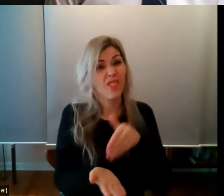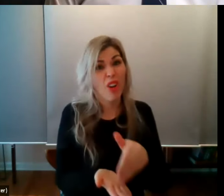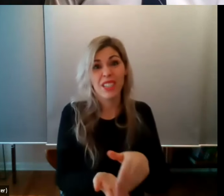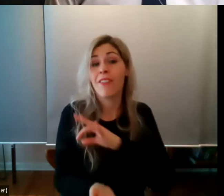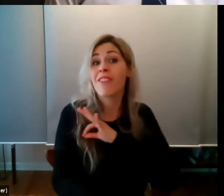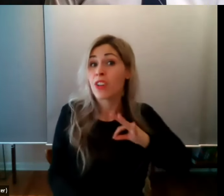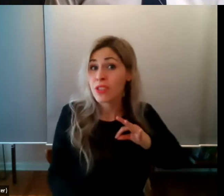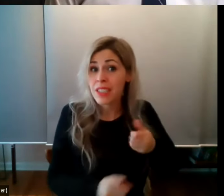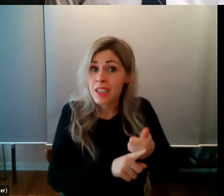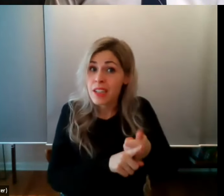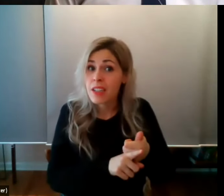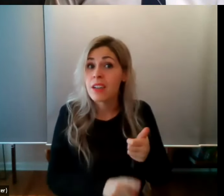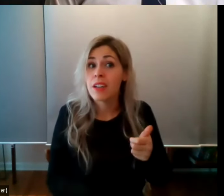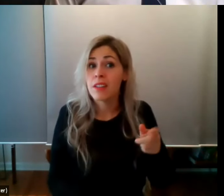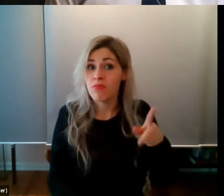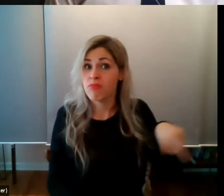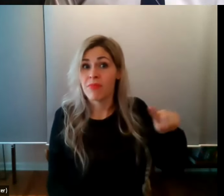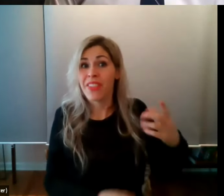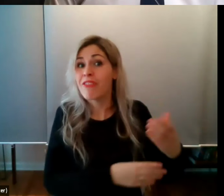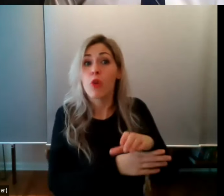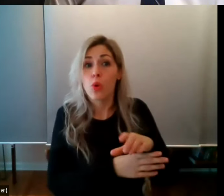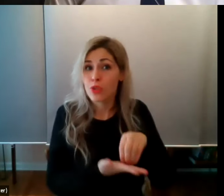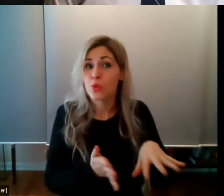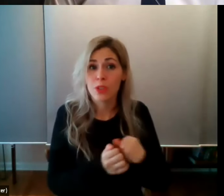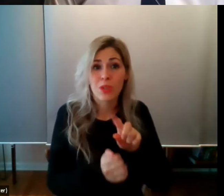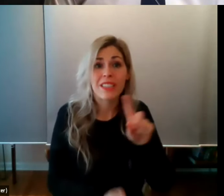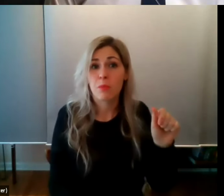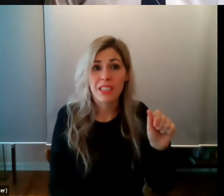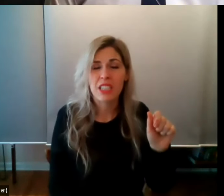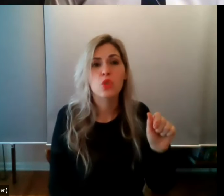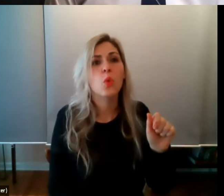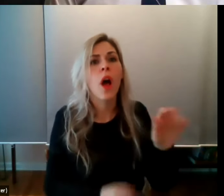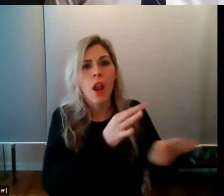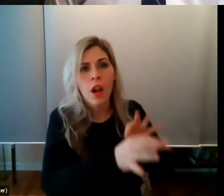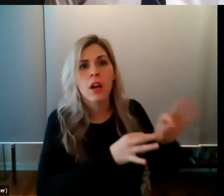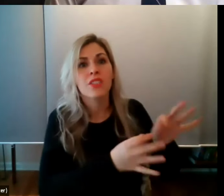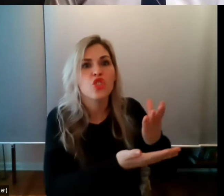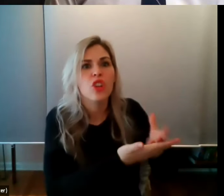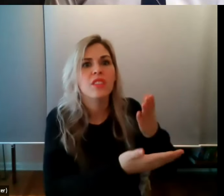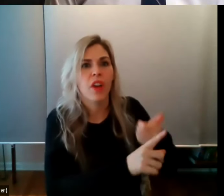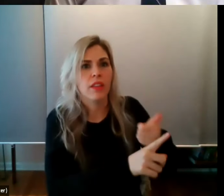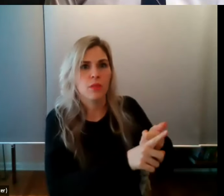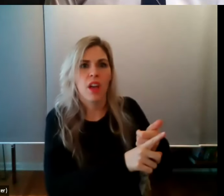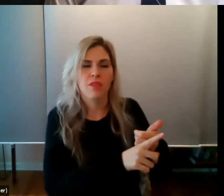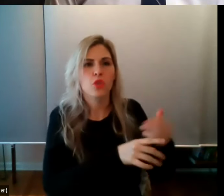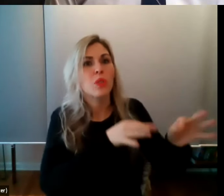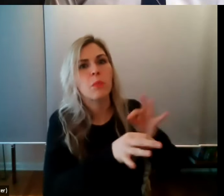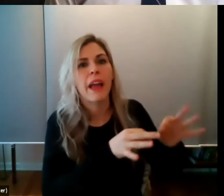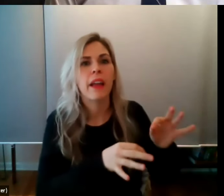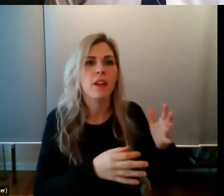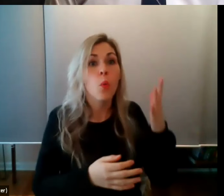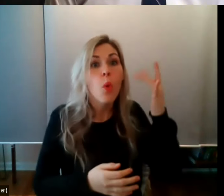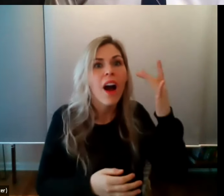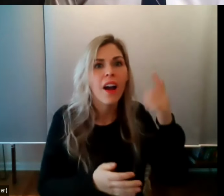members force students with disabilities to justify and explain why they need a certain